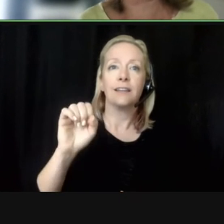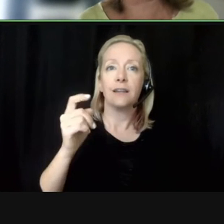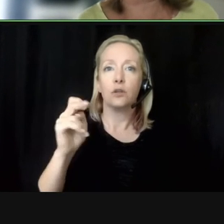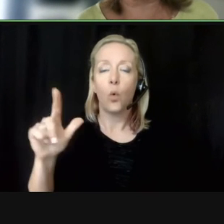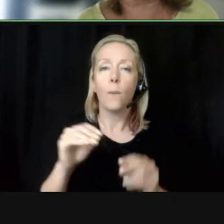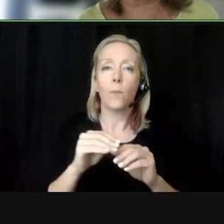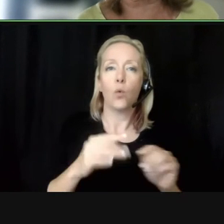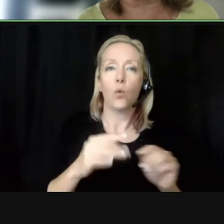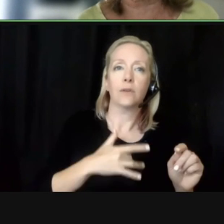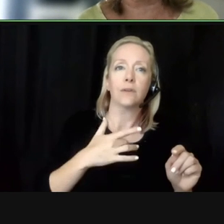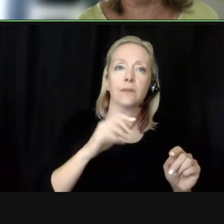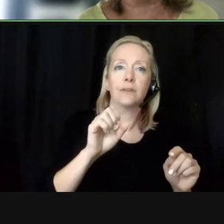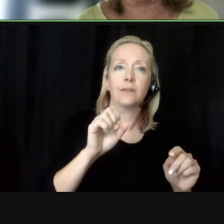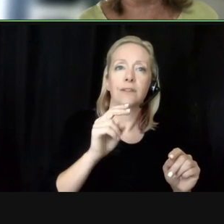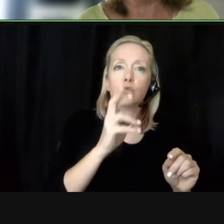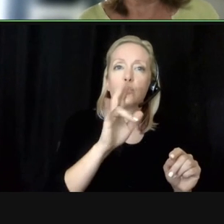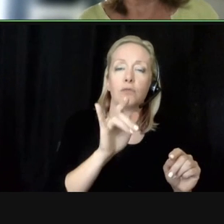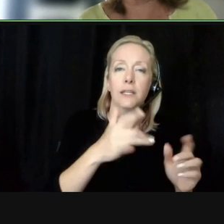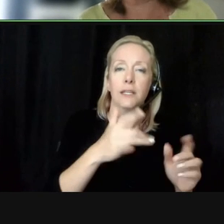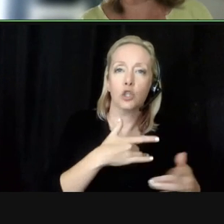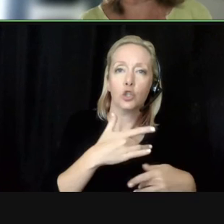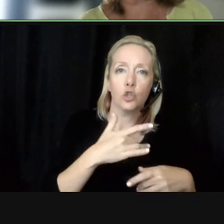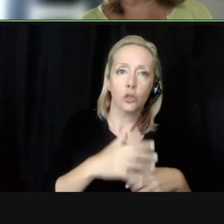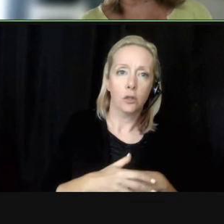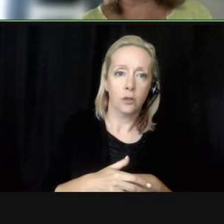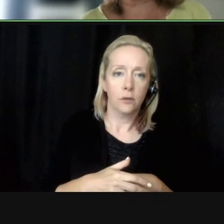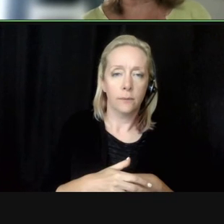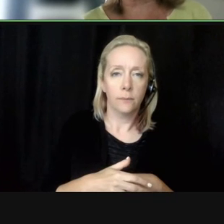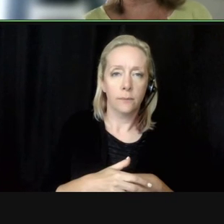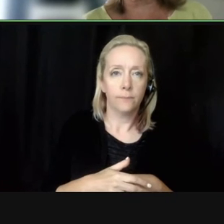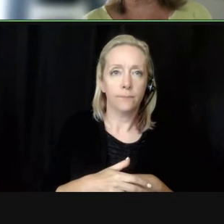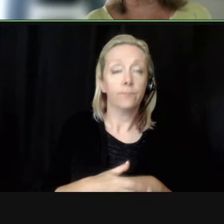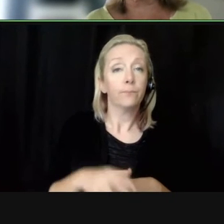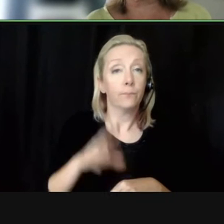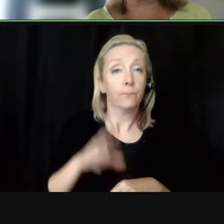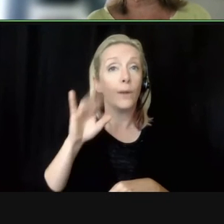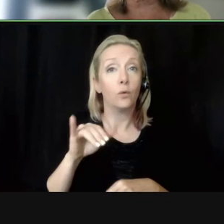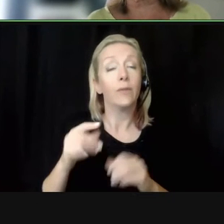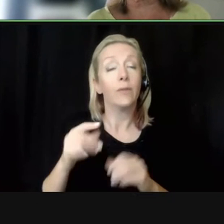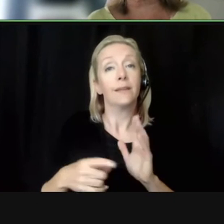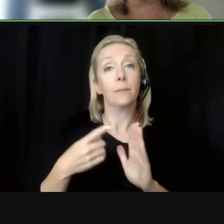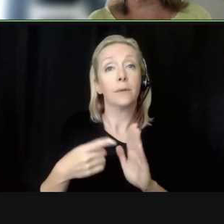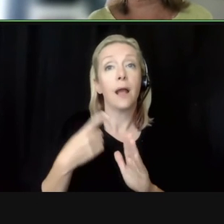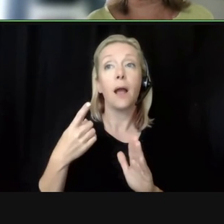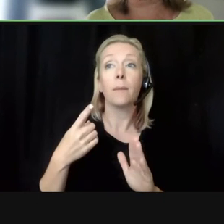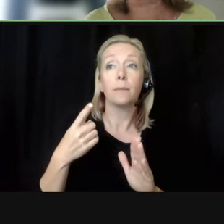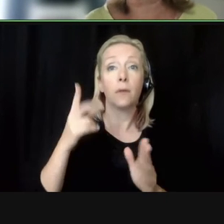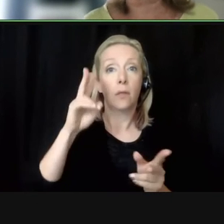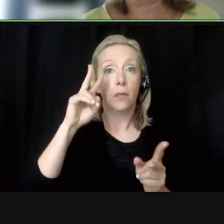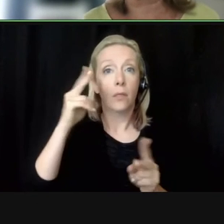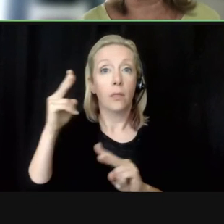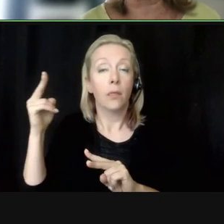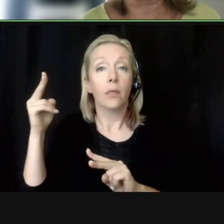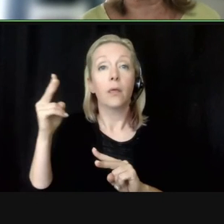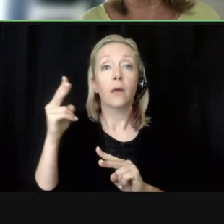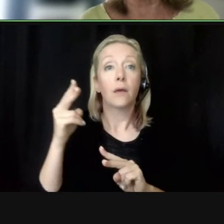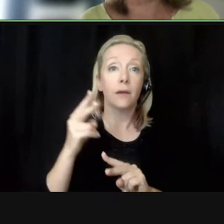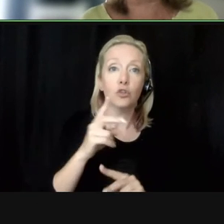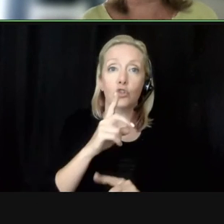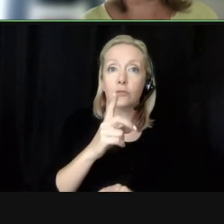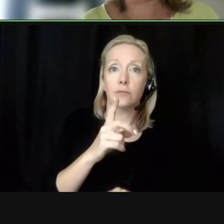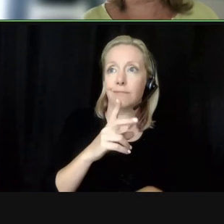concern when they are in a social setting. We know that sometimes sexual expressions are mistaken as deviant